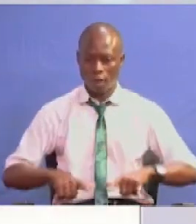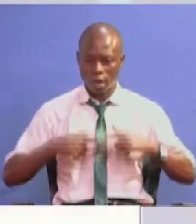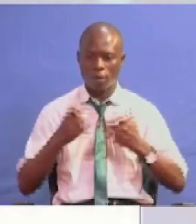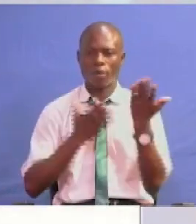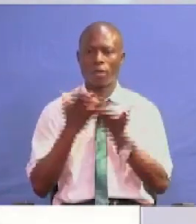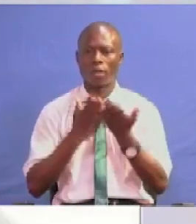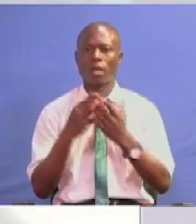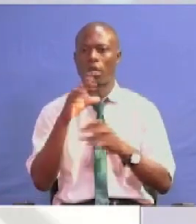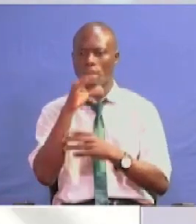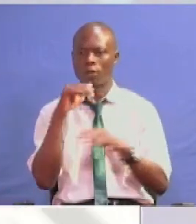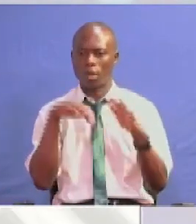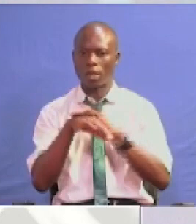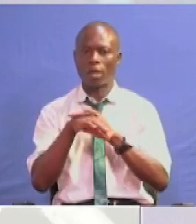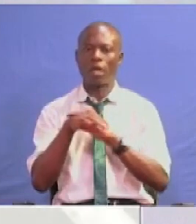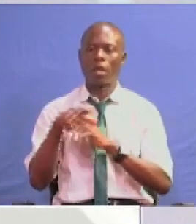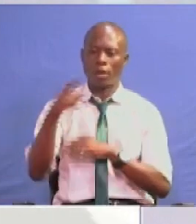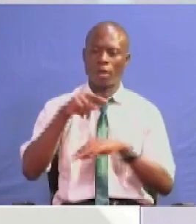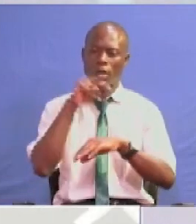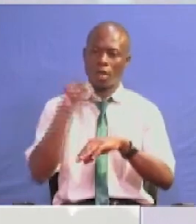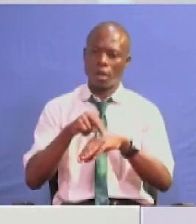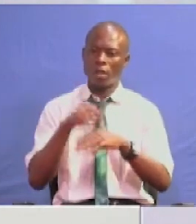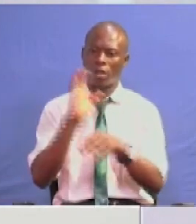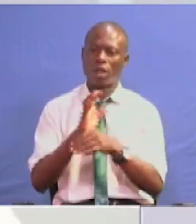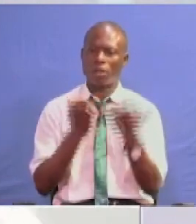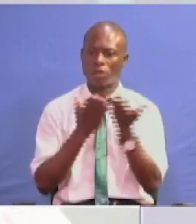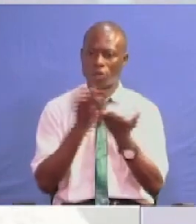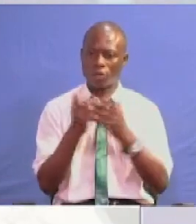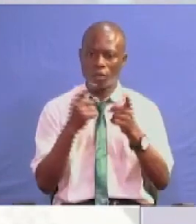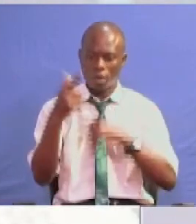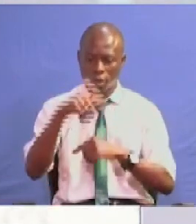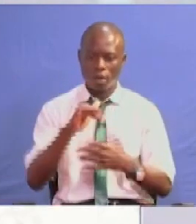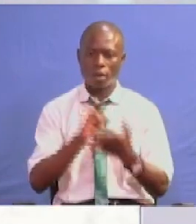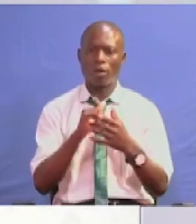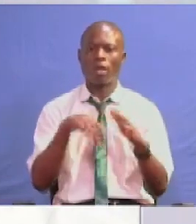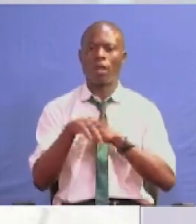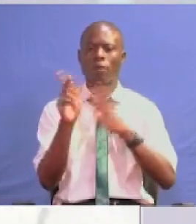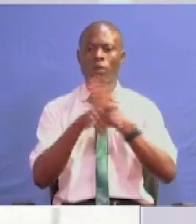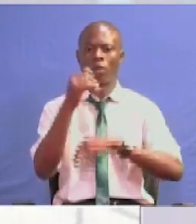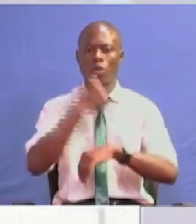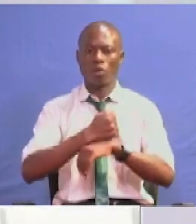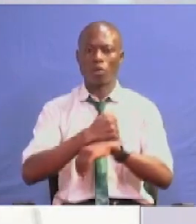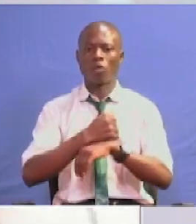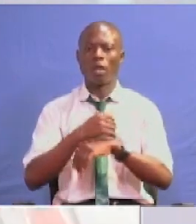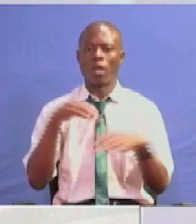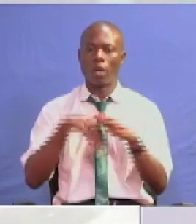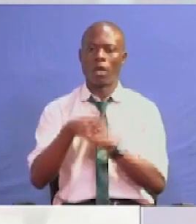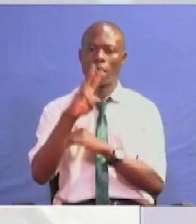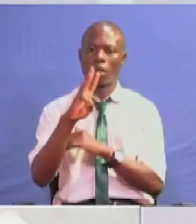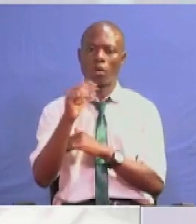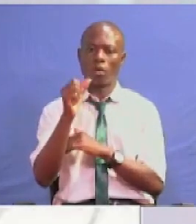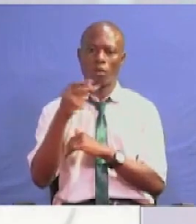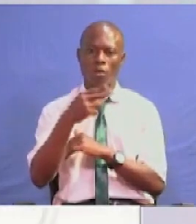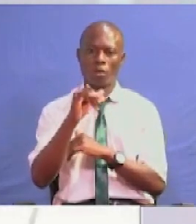delivery. Speaking during the interdenominational church service held today at Matharu Primary School in Uasin Gishu County,